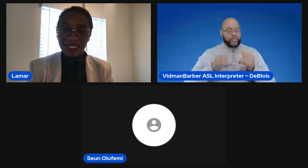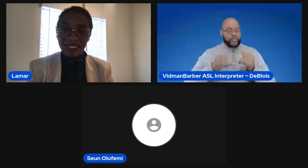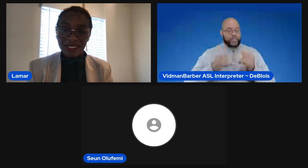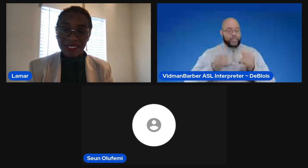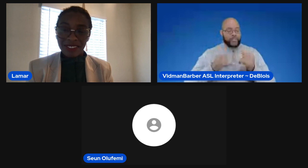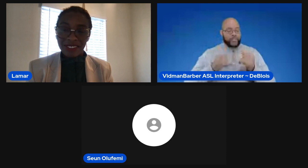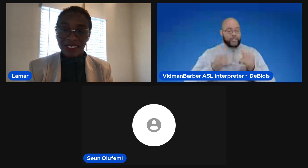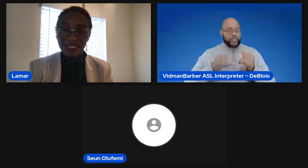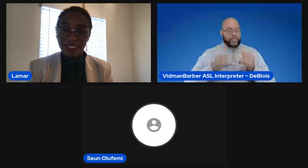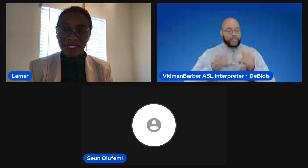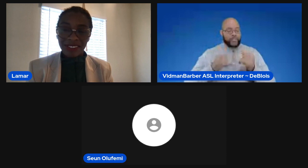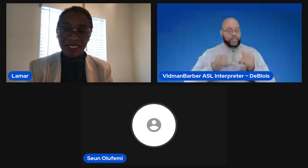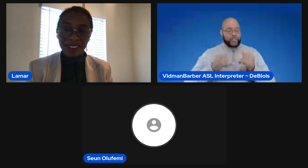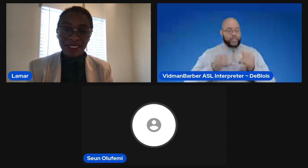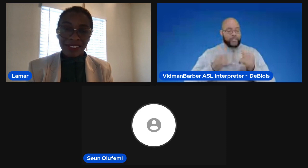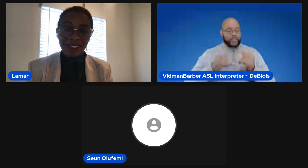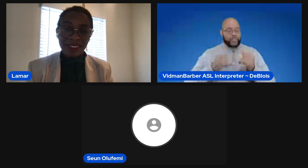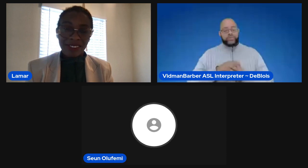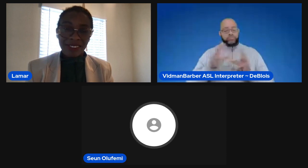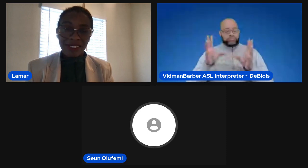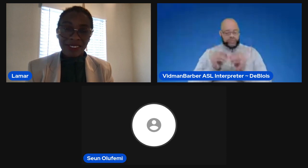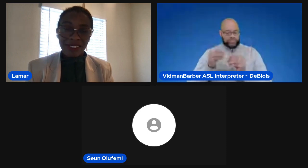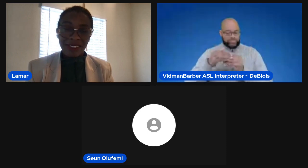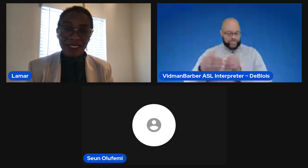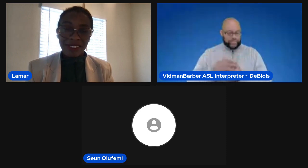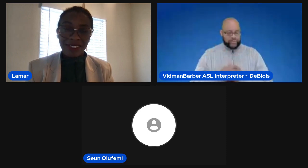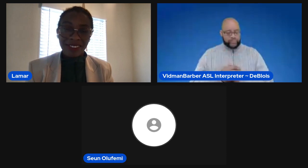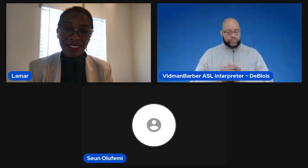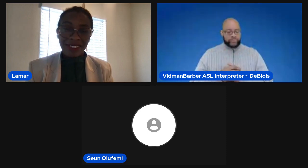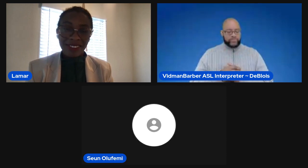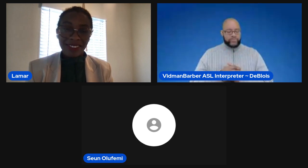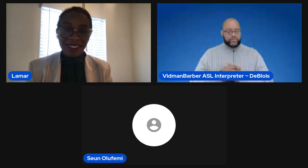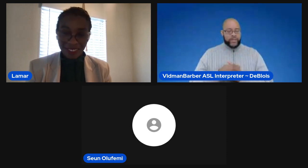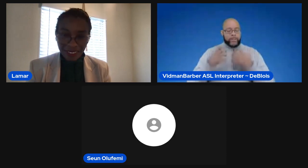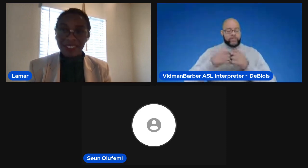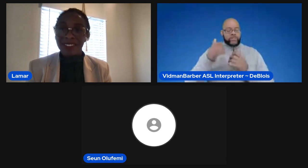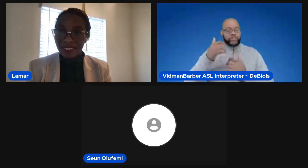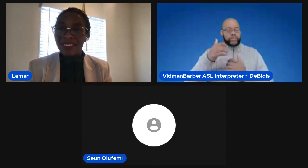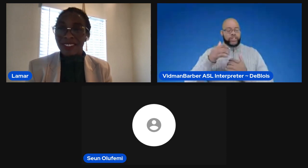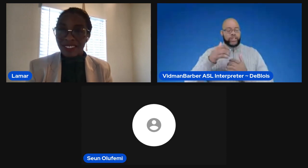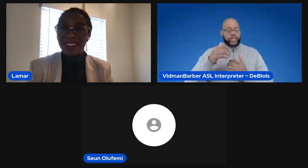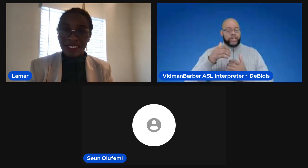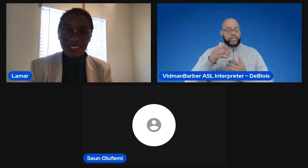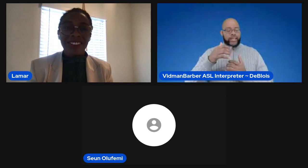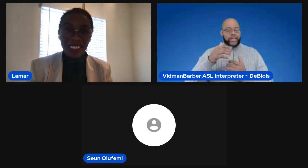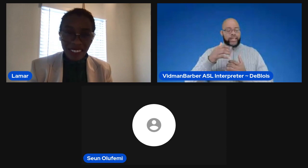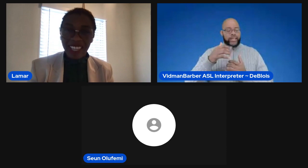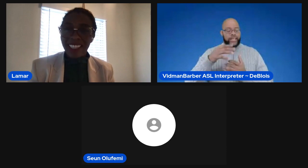ML that is on artificial intelligence and machine learning in immunology. Thank you.